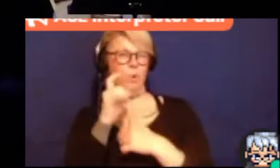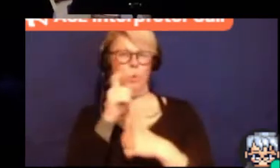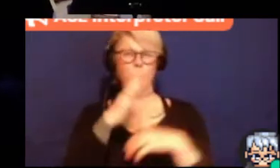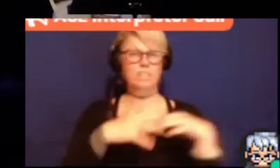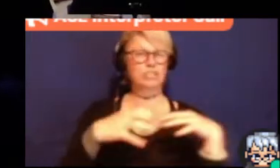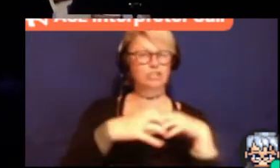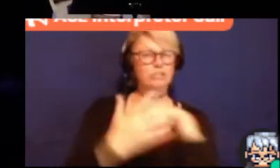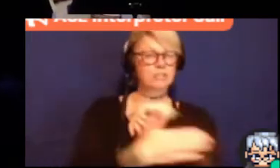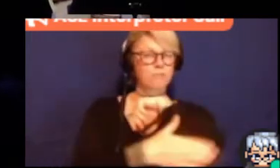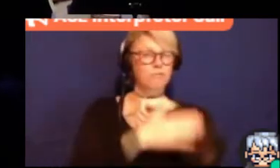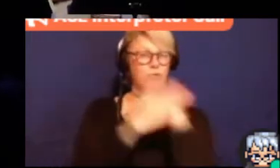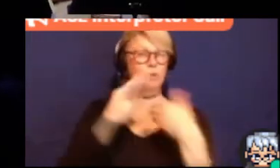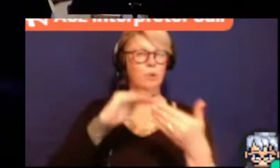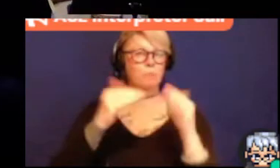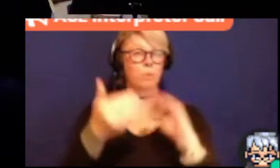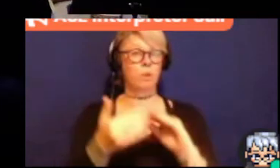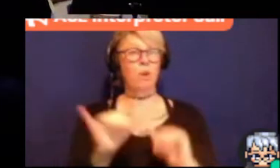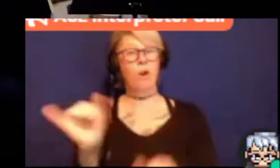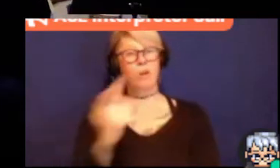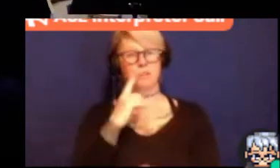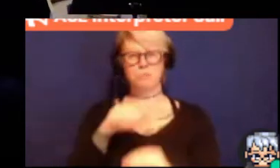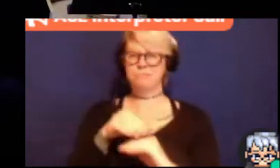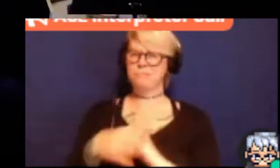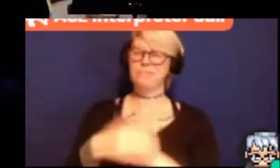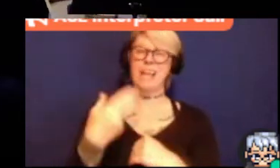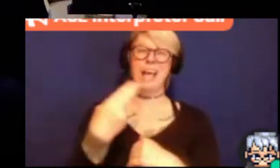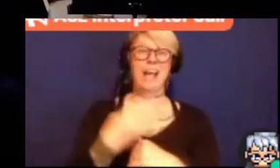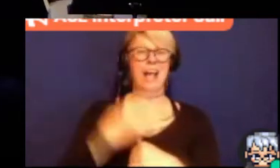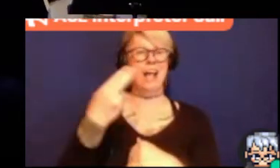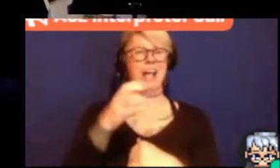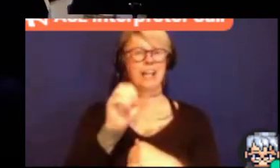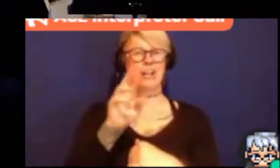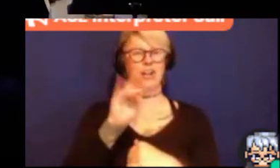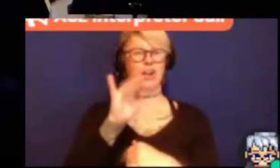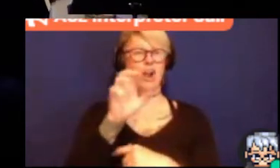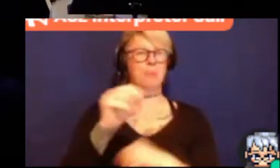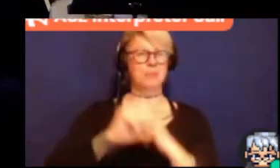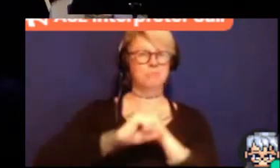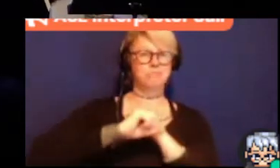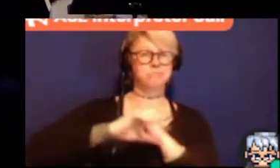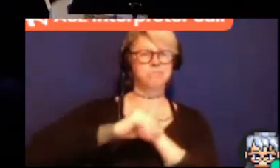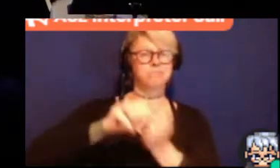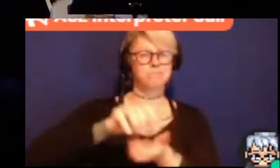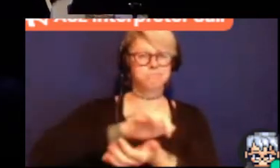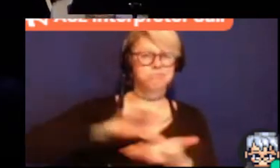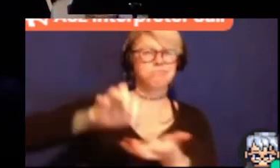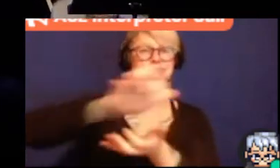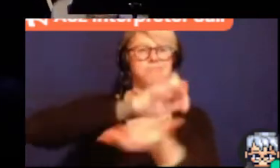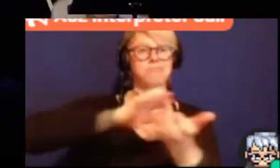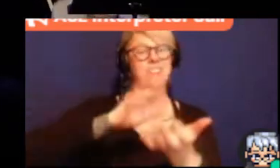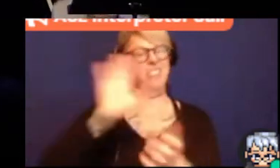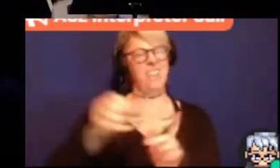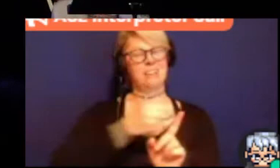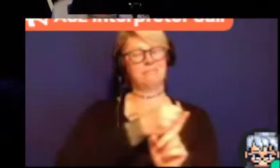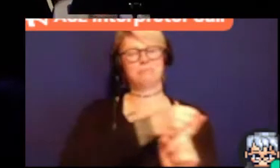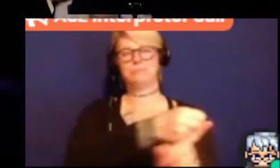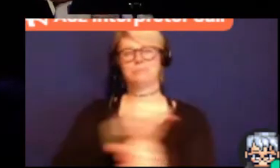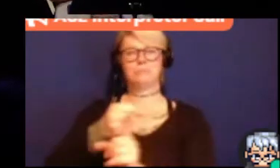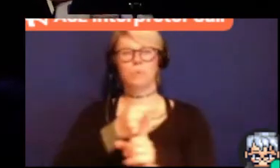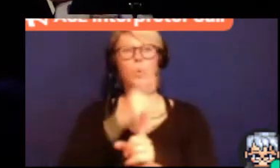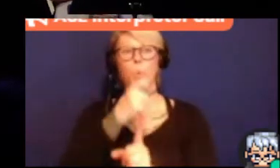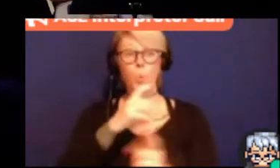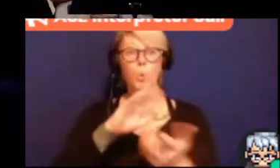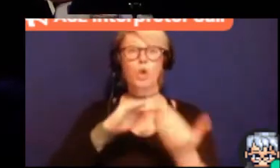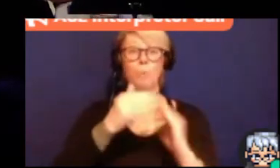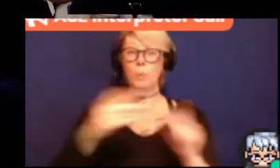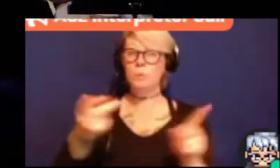which disproportionately affect Indigenous communities worldwide. If you're interested to know more about current actions by land defenders